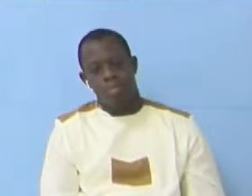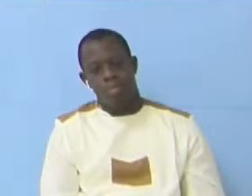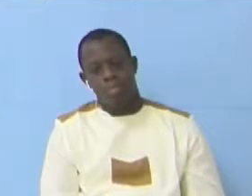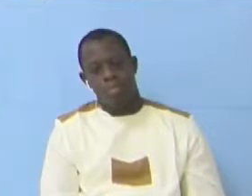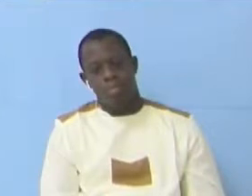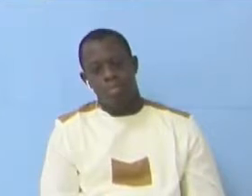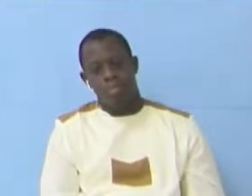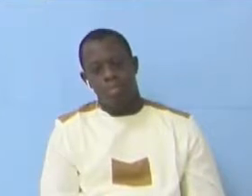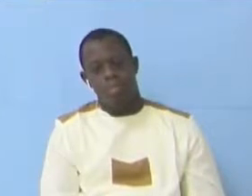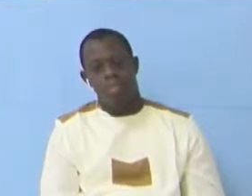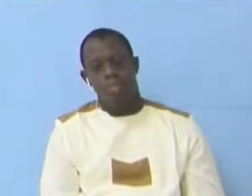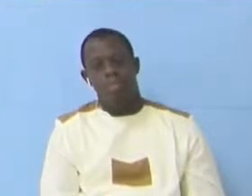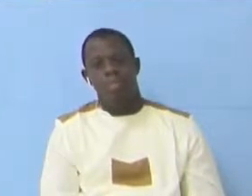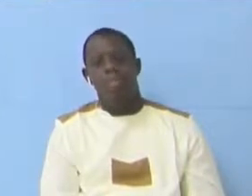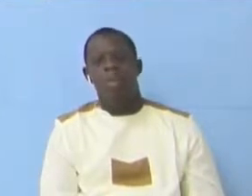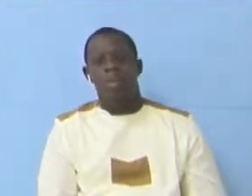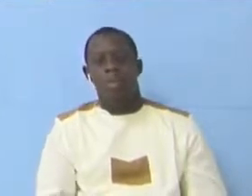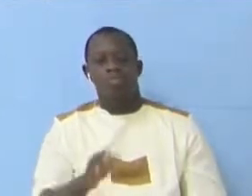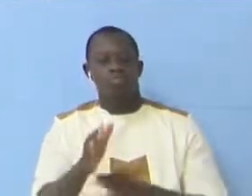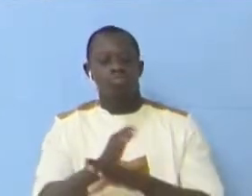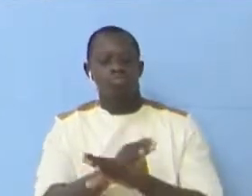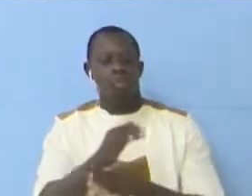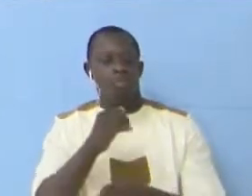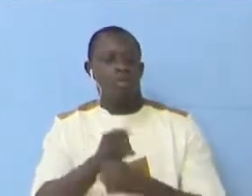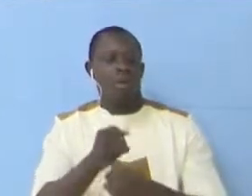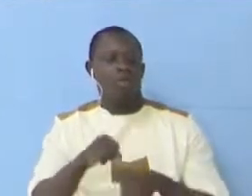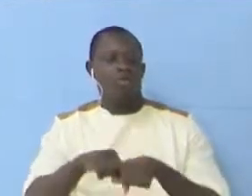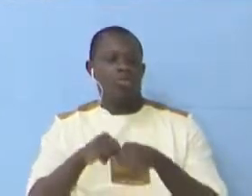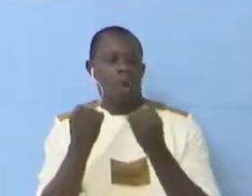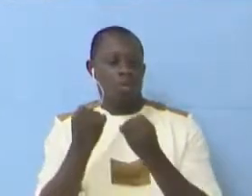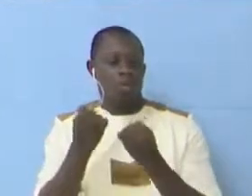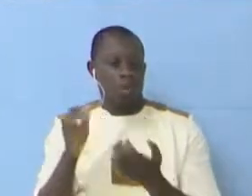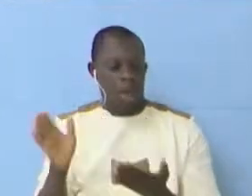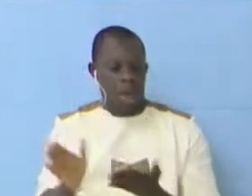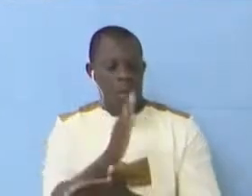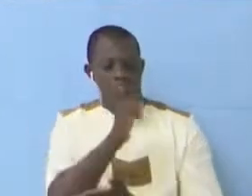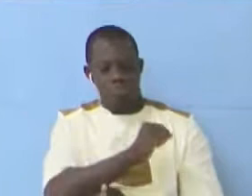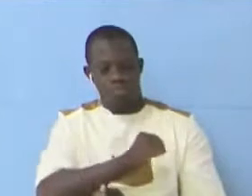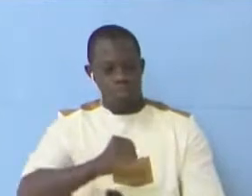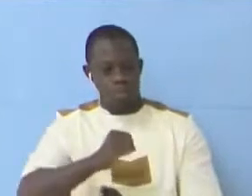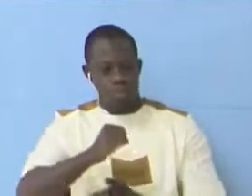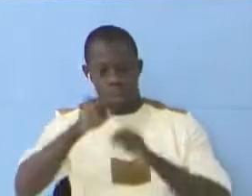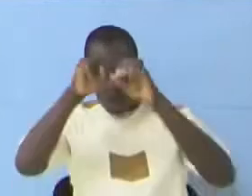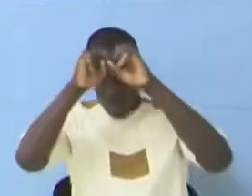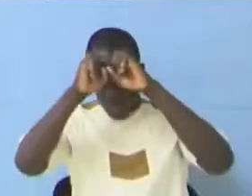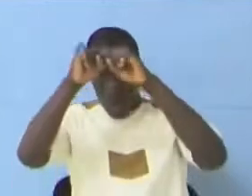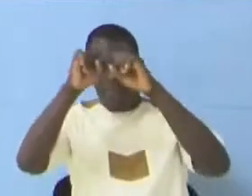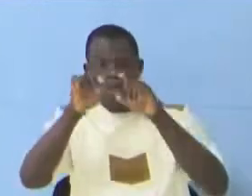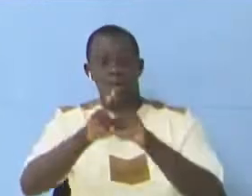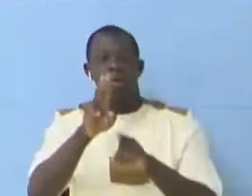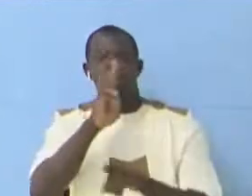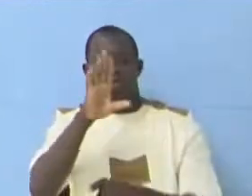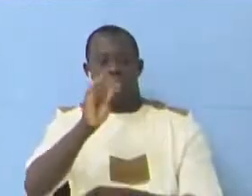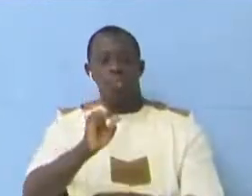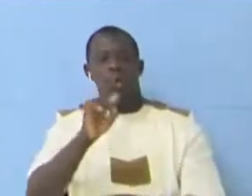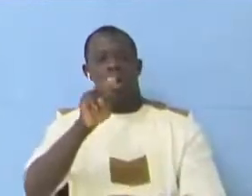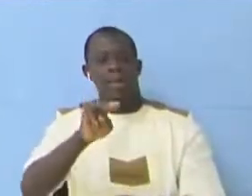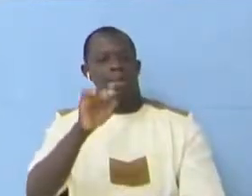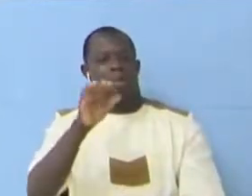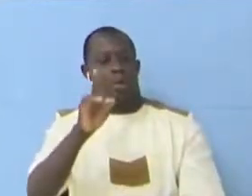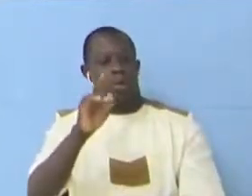a coup d'etat was foiled. am na coup d'état boo xam ne yàqoon Ndur Cham coup d'etat. muy coup d'état bu Ndur Cham